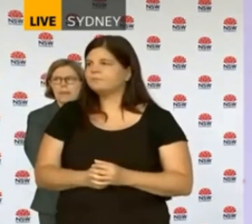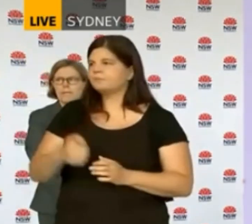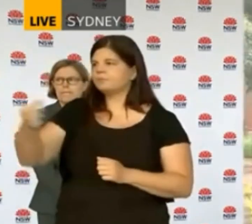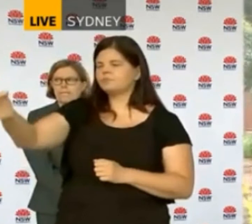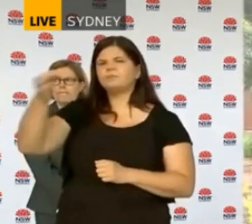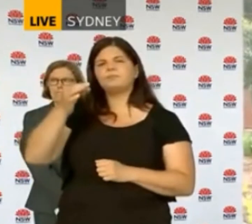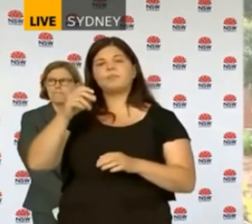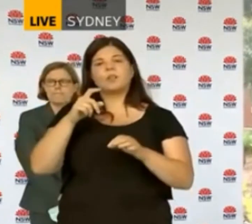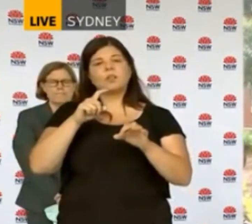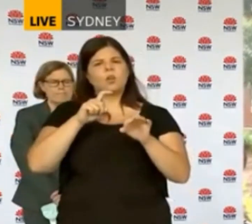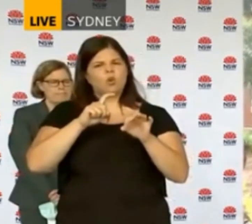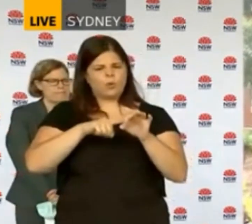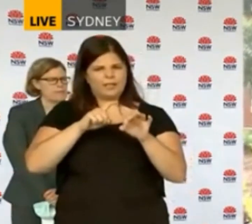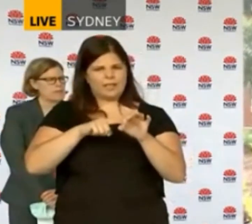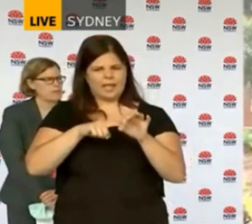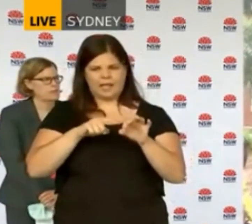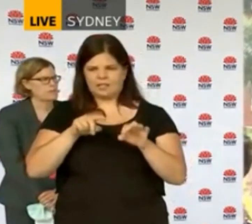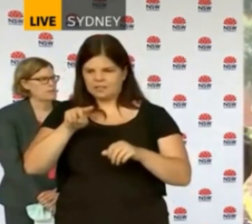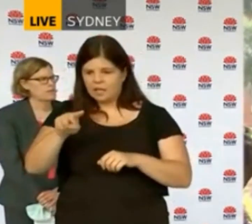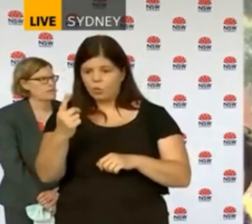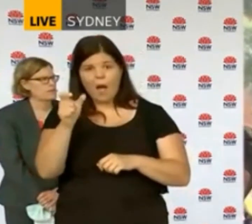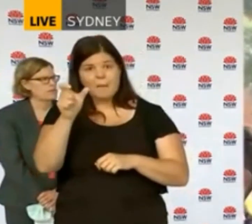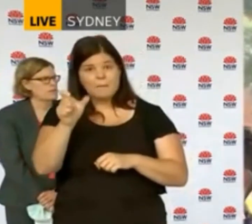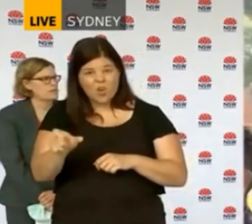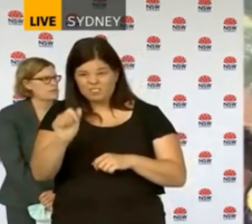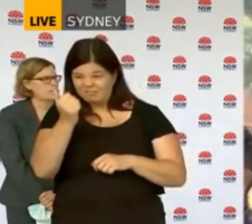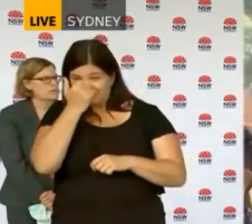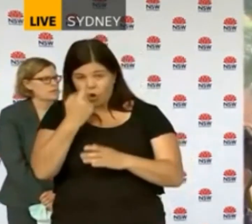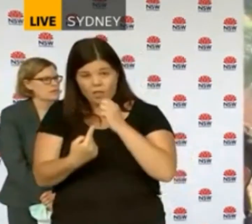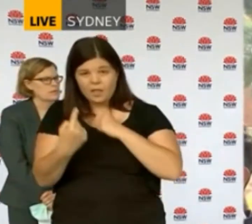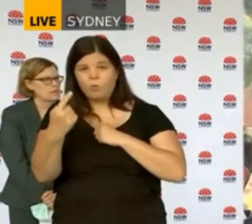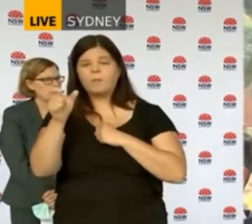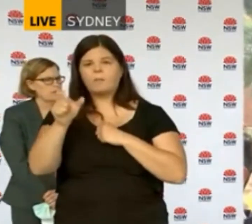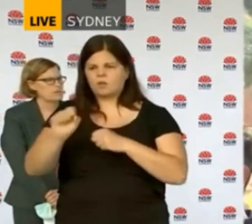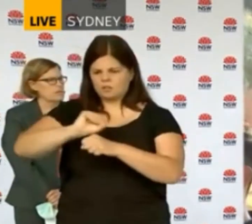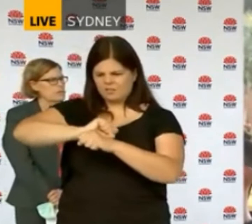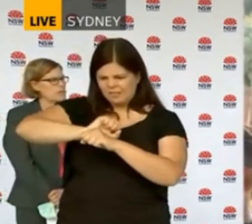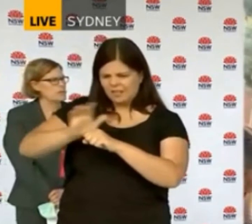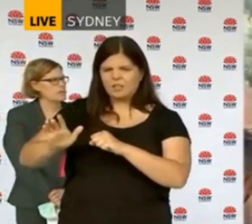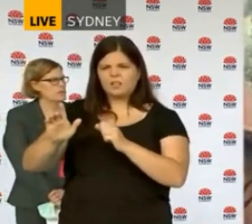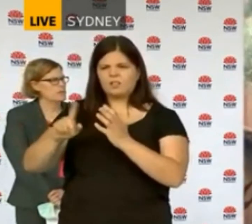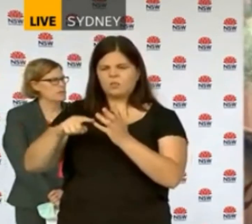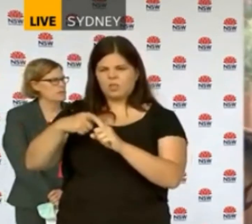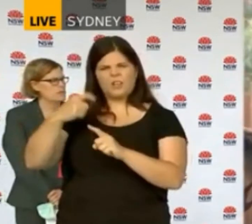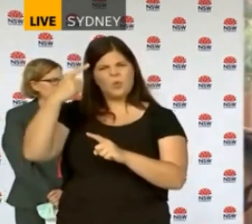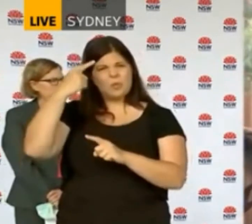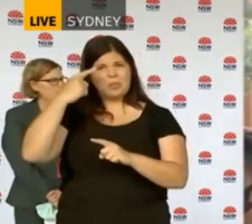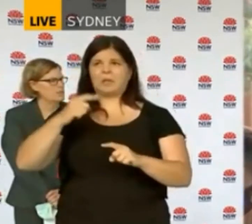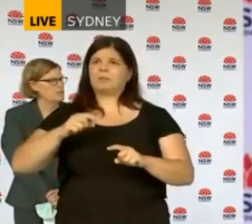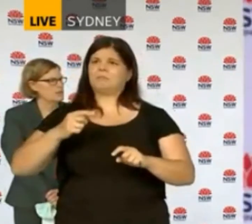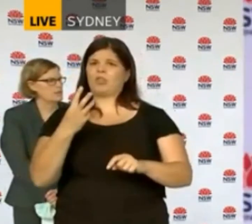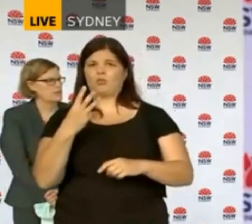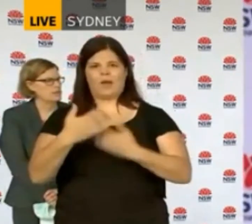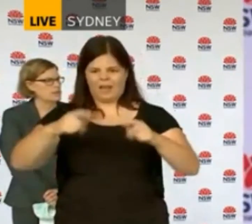Queensland's response to this one case tied to this mutant strain of the virus was warranted? Look, I